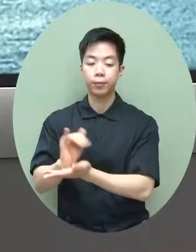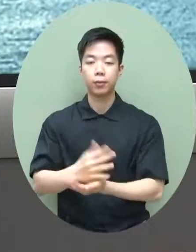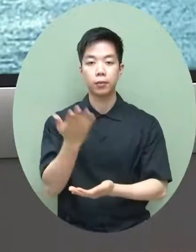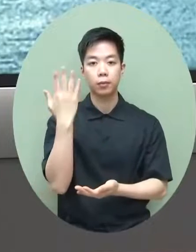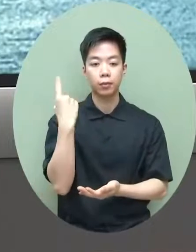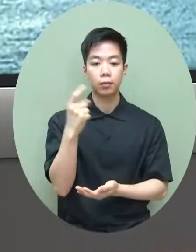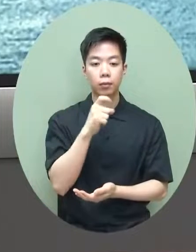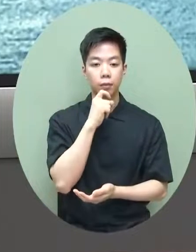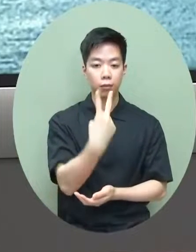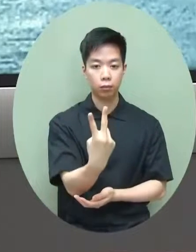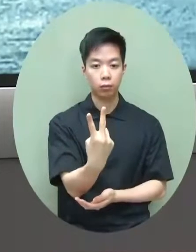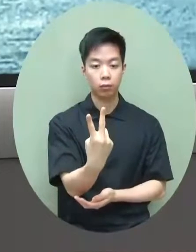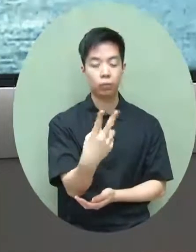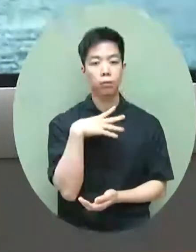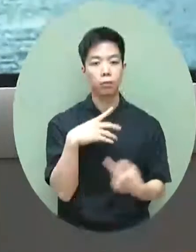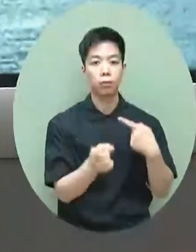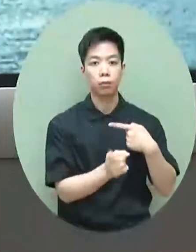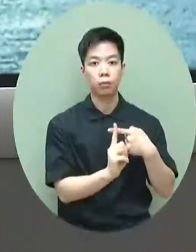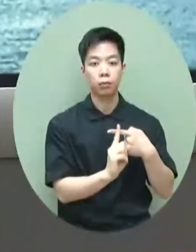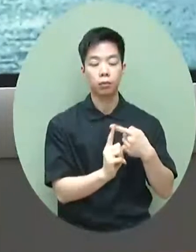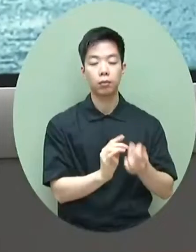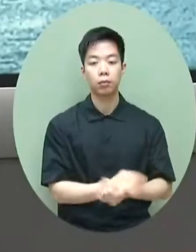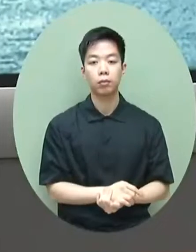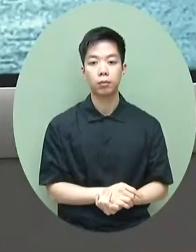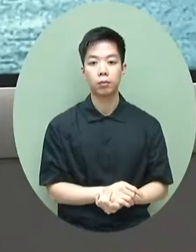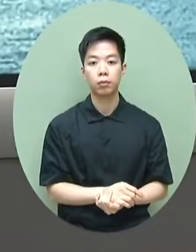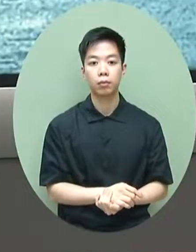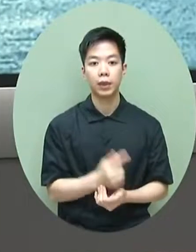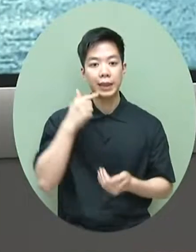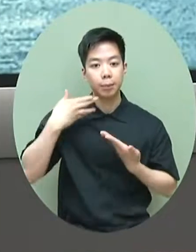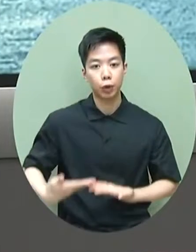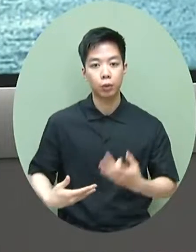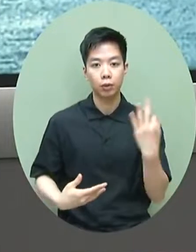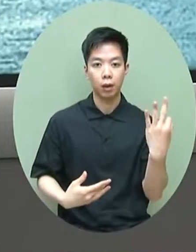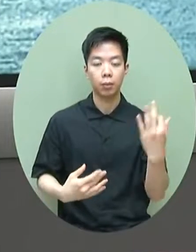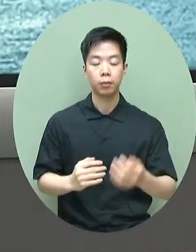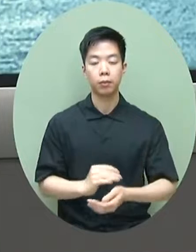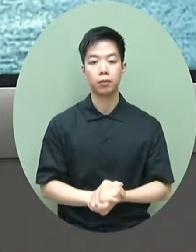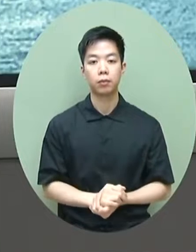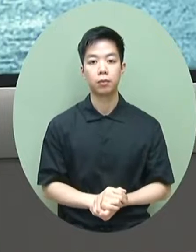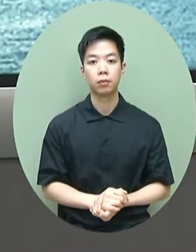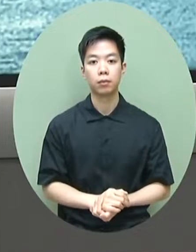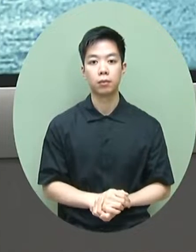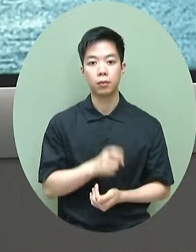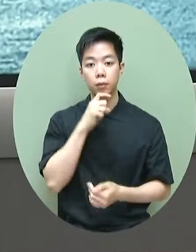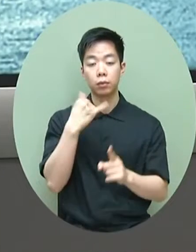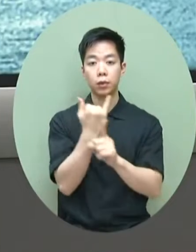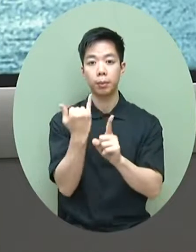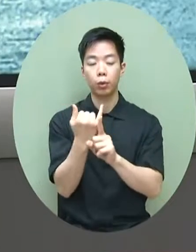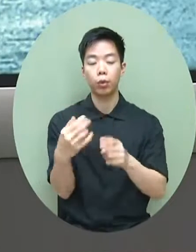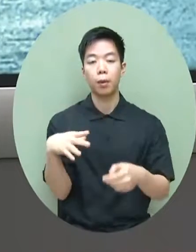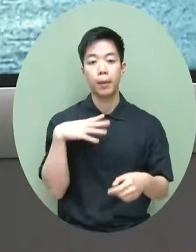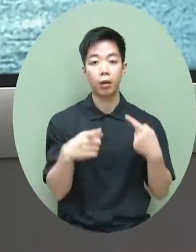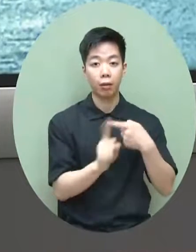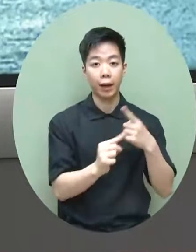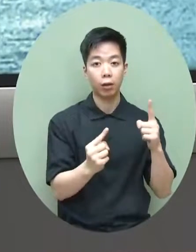facility. Yesterday, 2 patients were reported to be in critical condition, 3 in serious condition, and 16